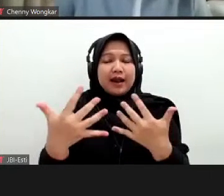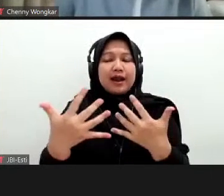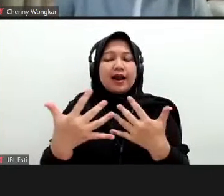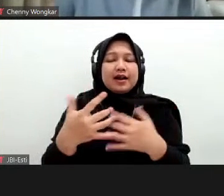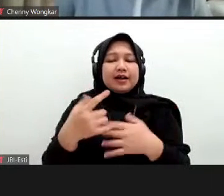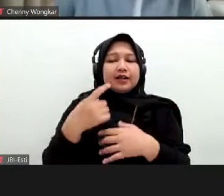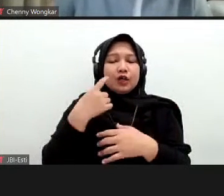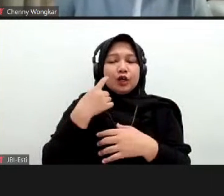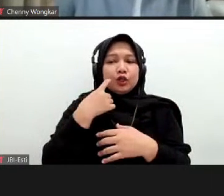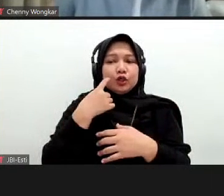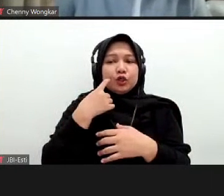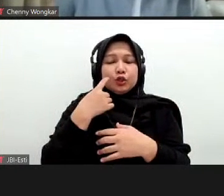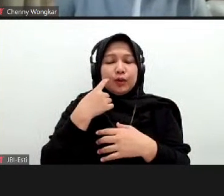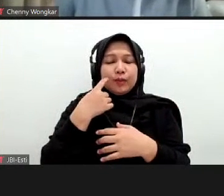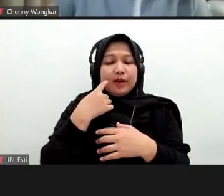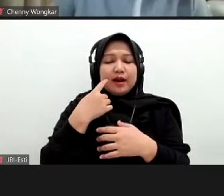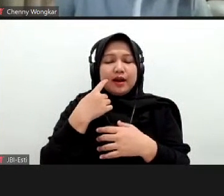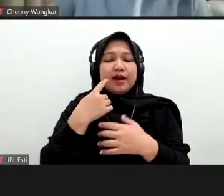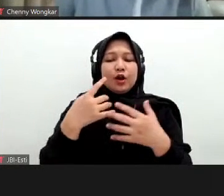that affects non-profits.